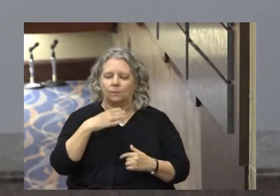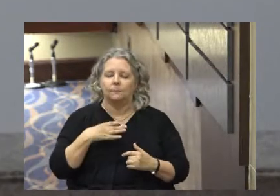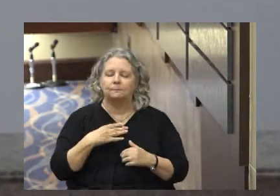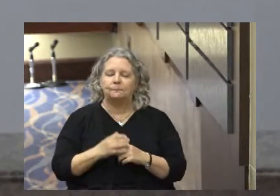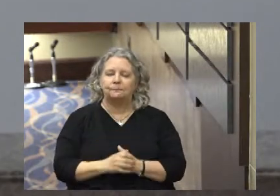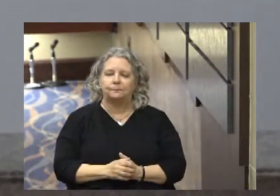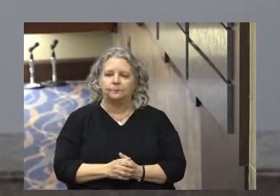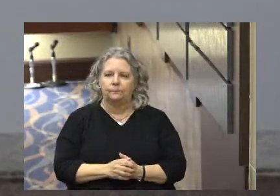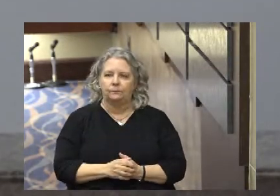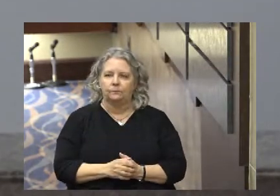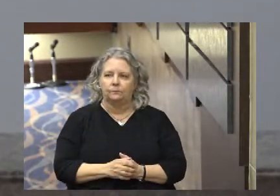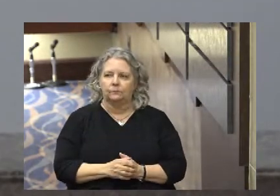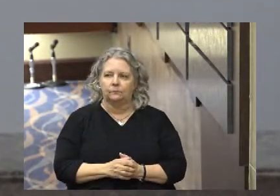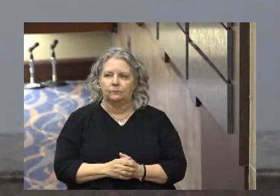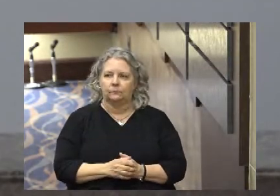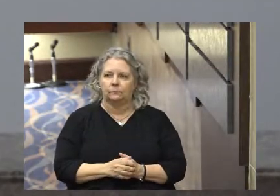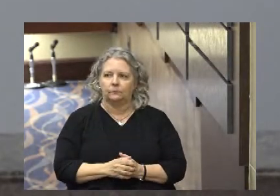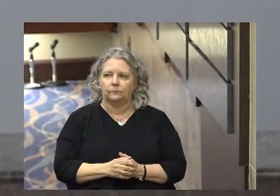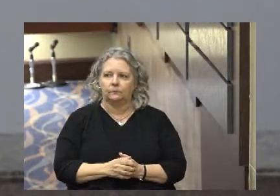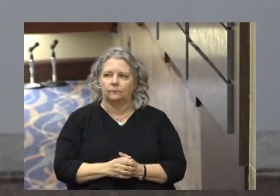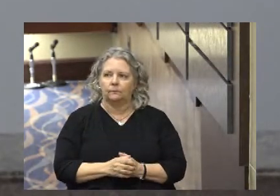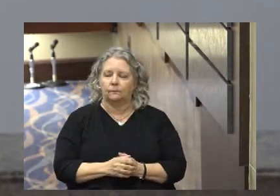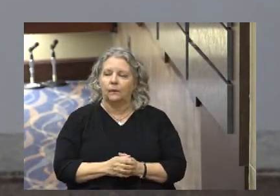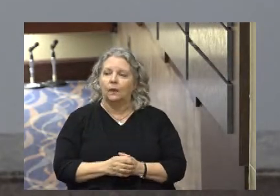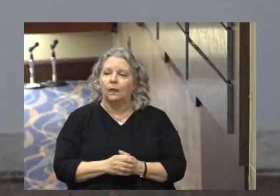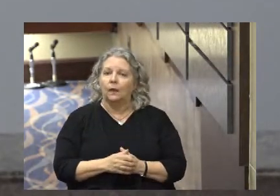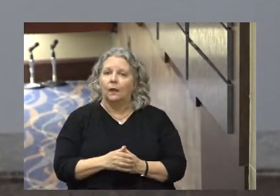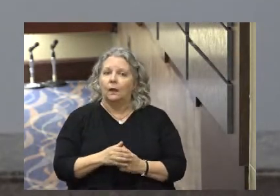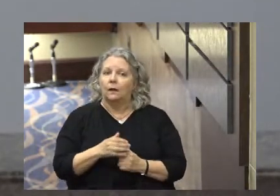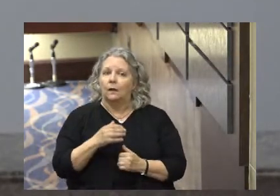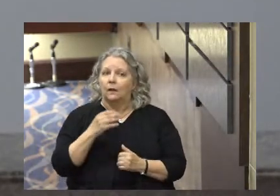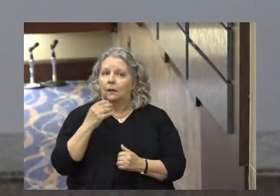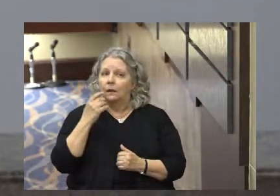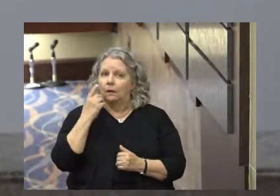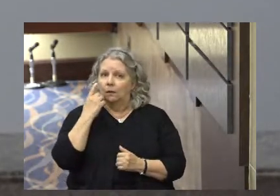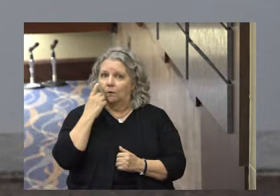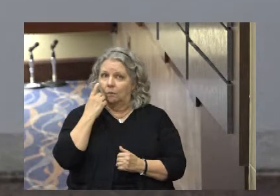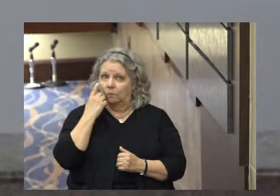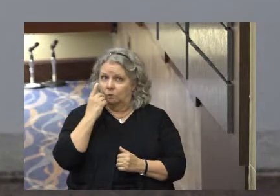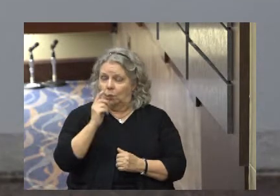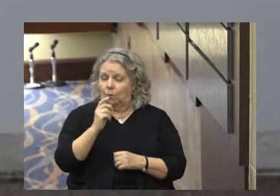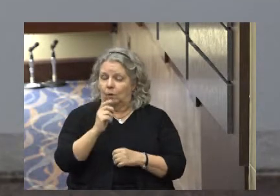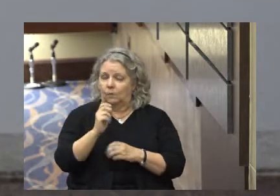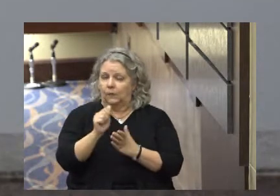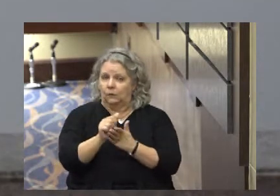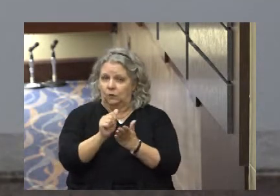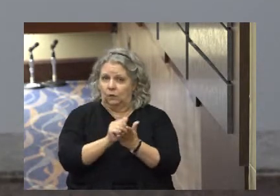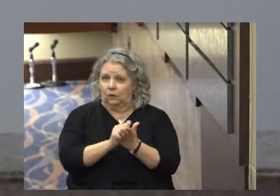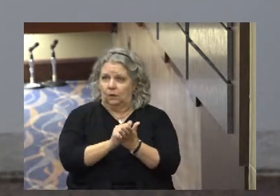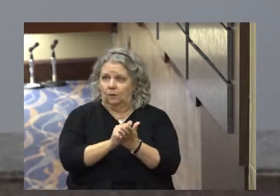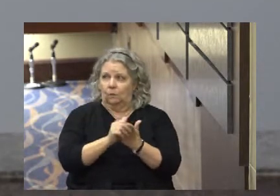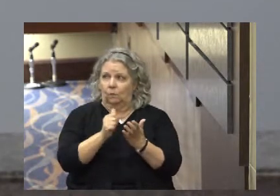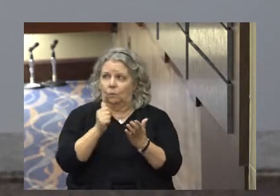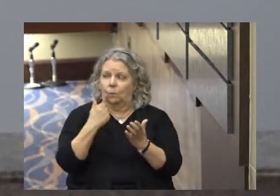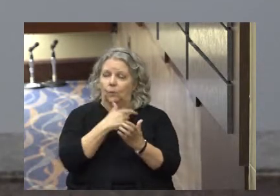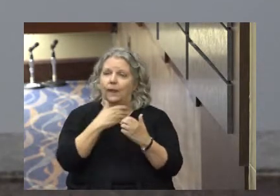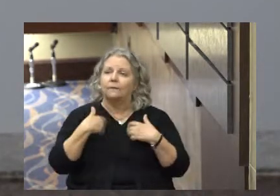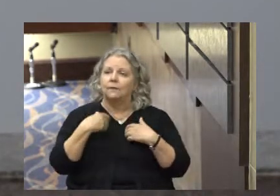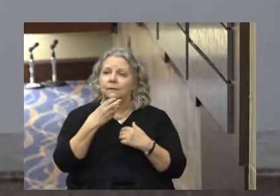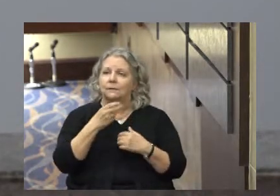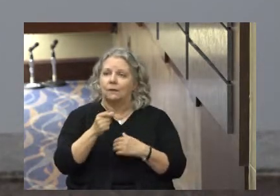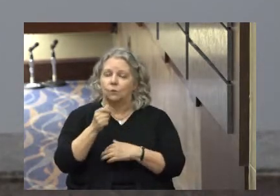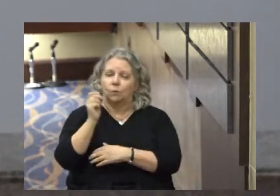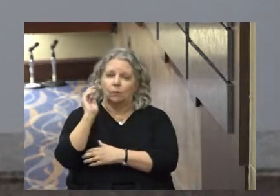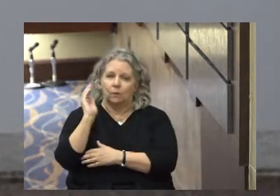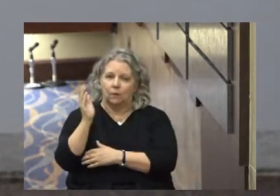Regarding the remainder of the agenda, we do have several public hearings today. We have 4 budget-related hearings,